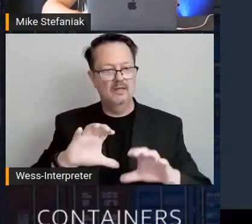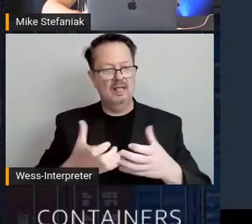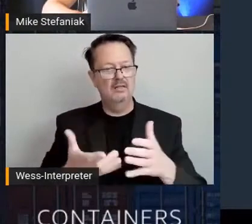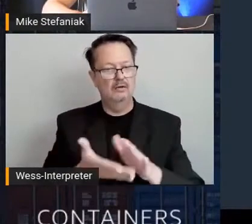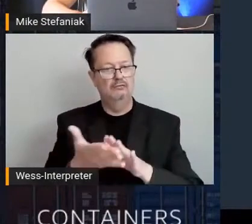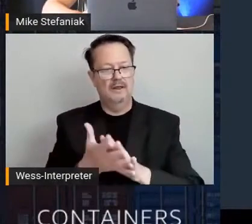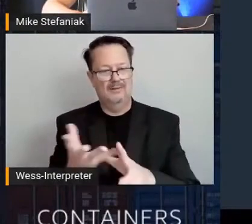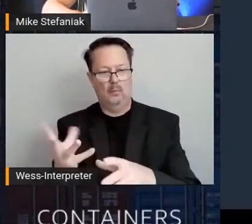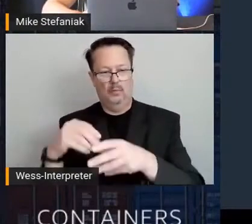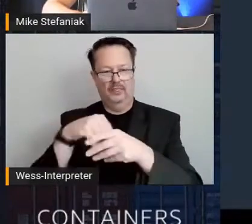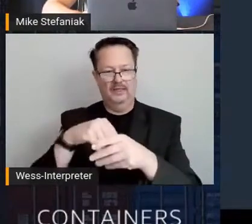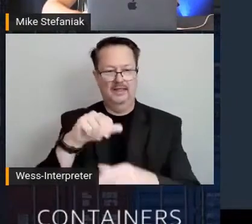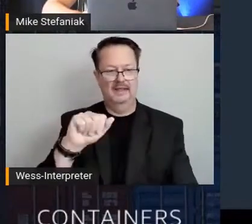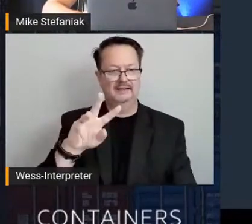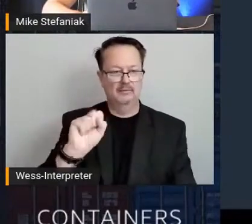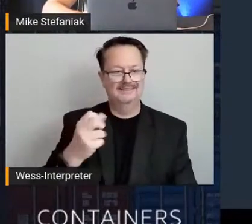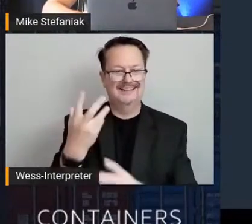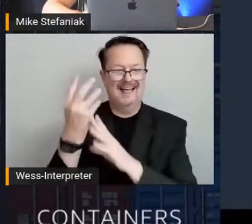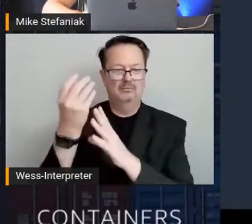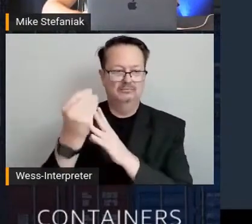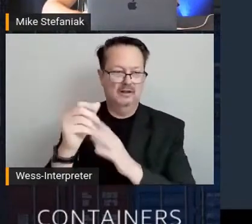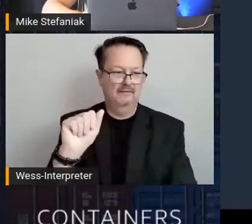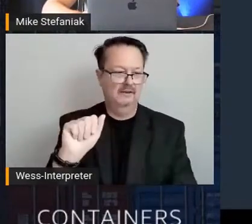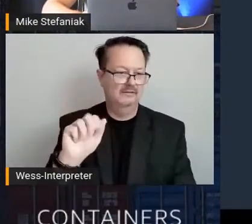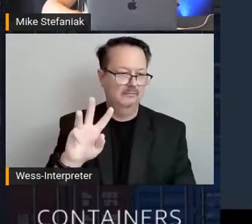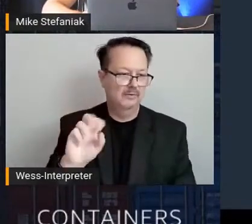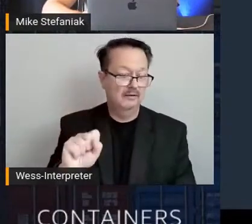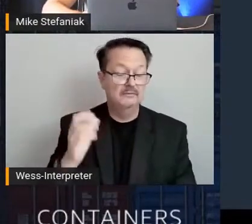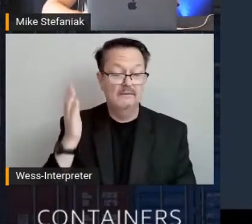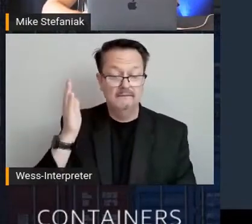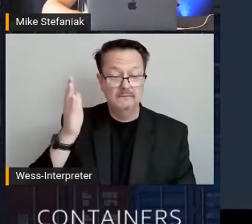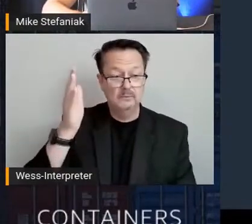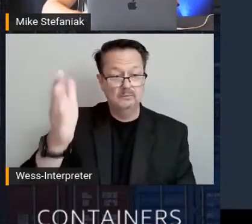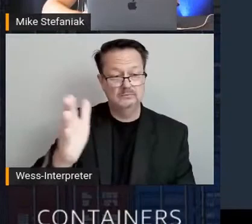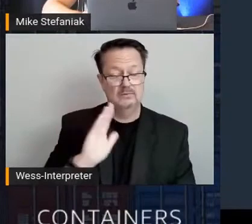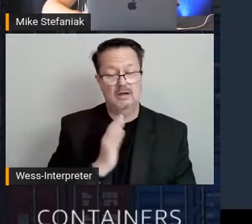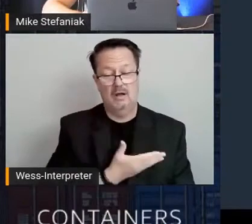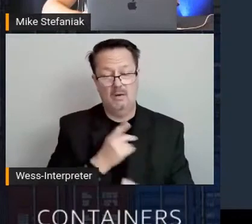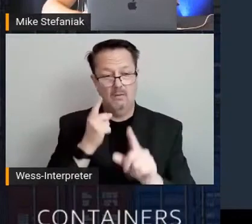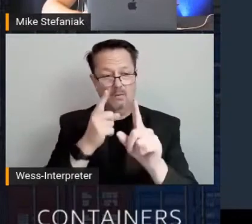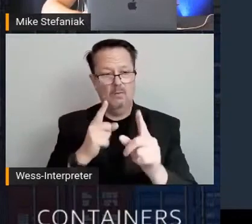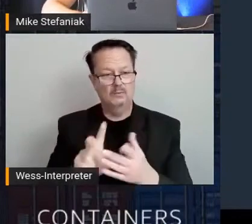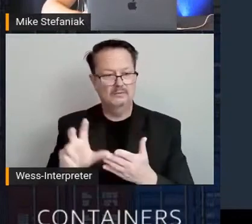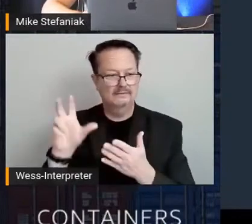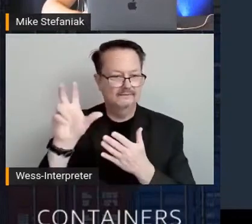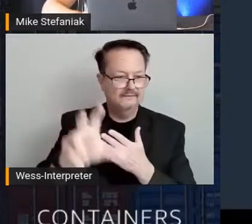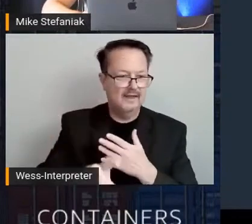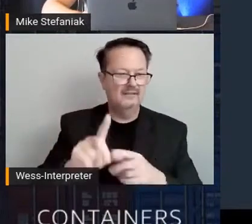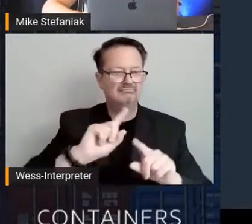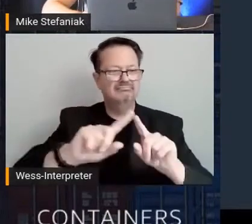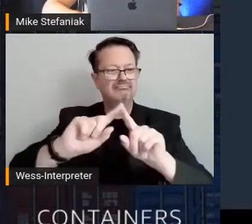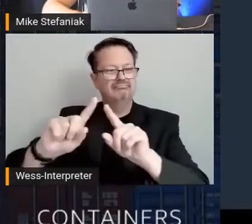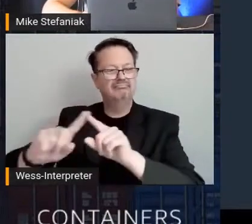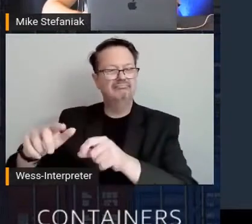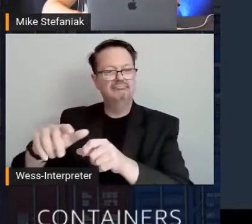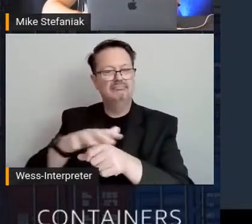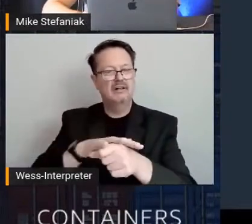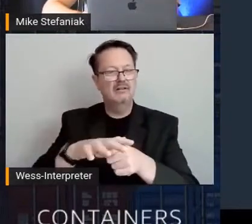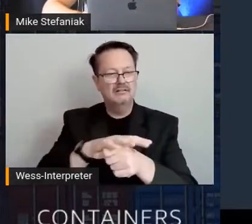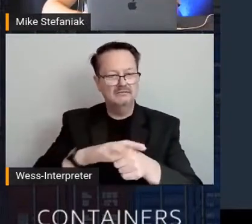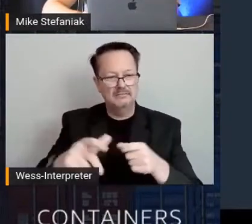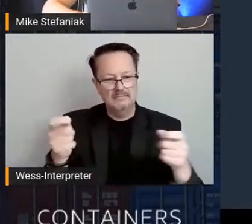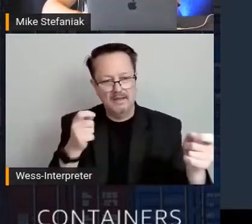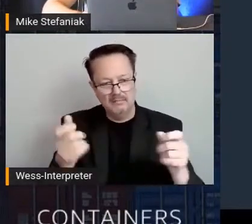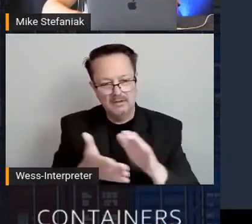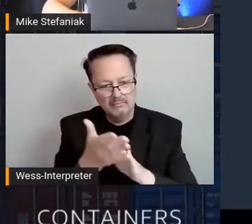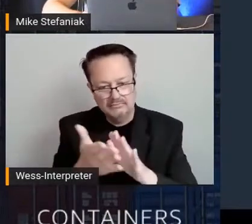within AWS and outside of AWS. In the future, we plan to invest in various areas around management operations for